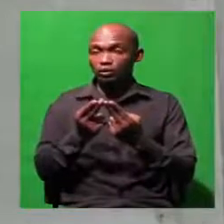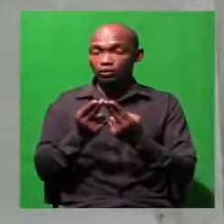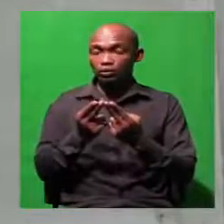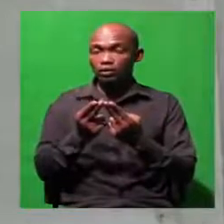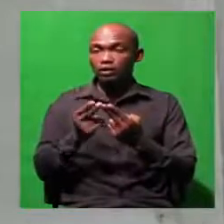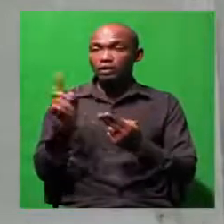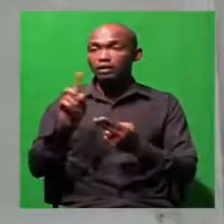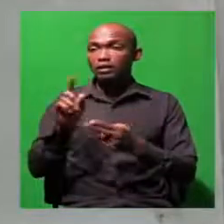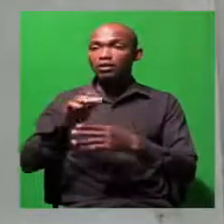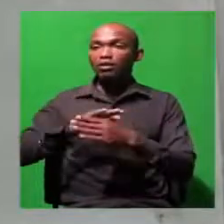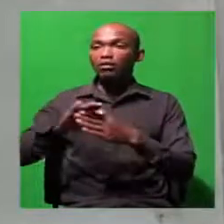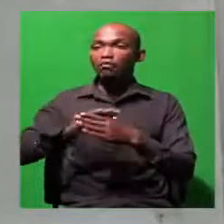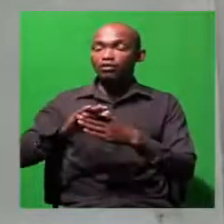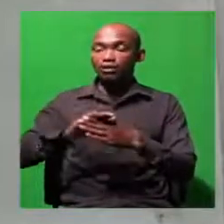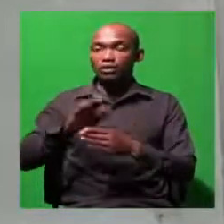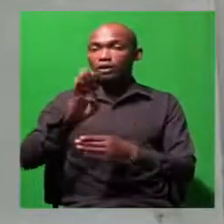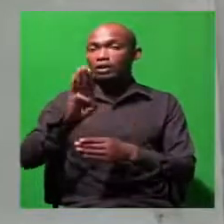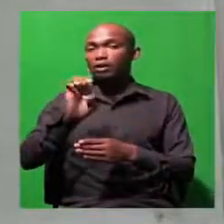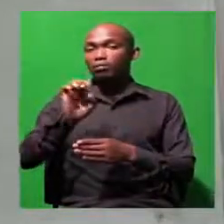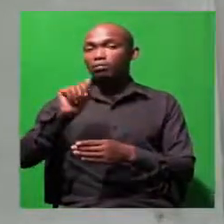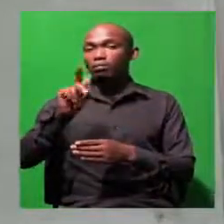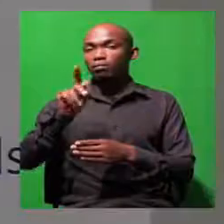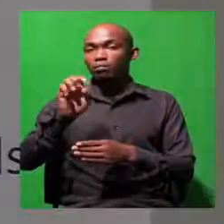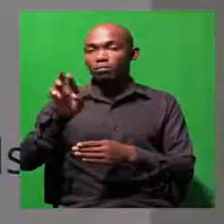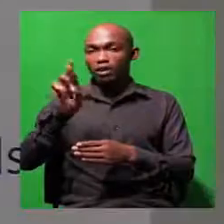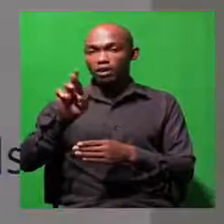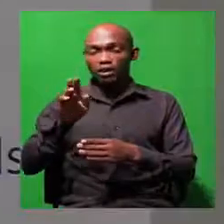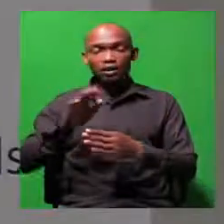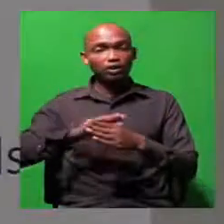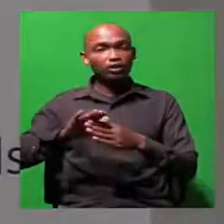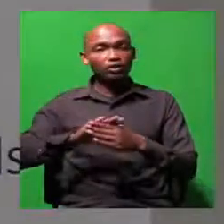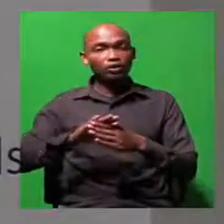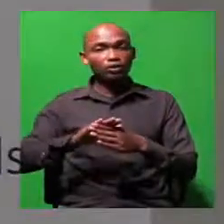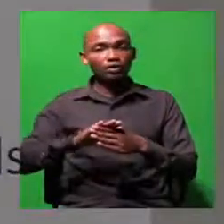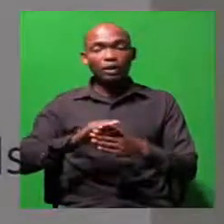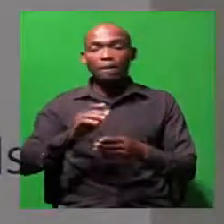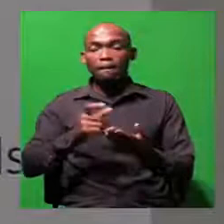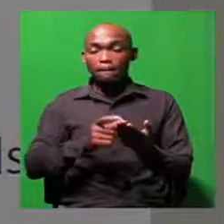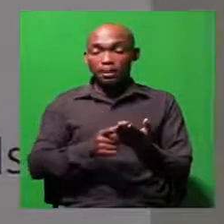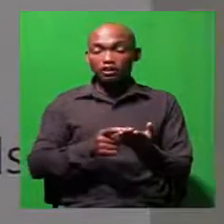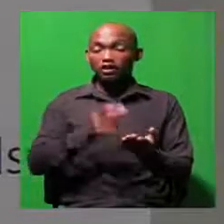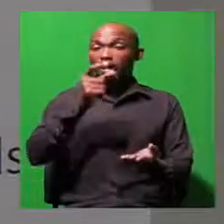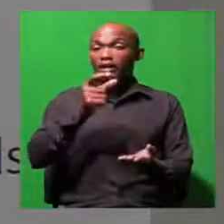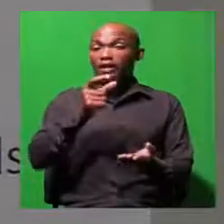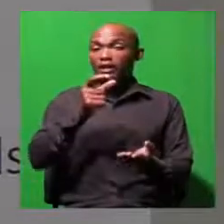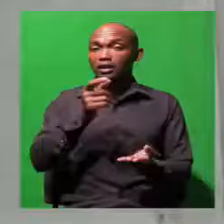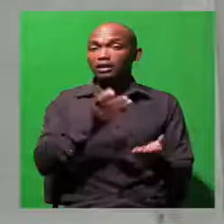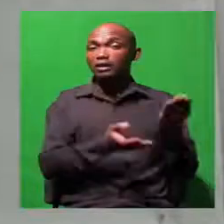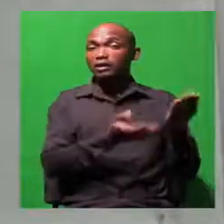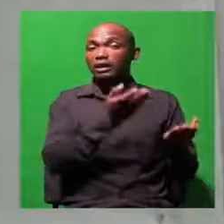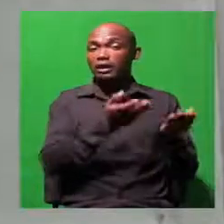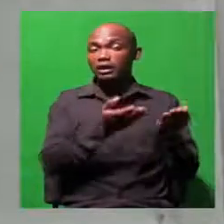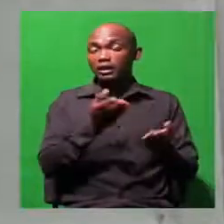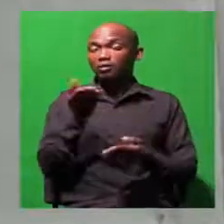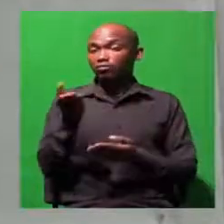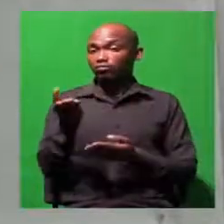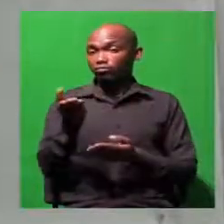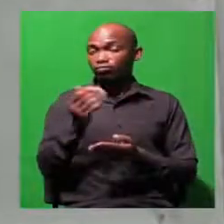Also, instead of using a beaker, we have to use measuring